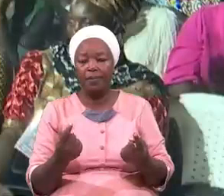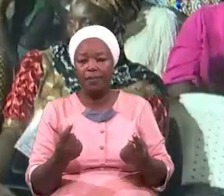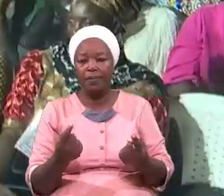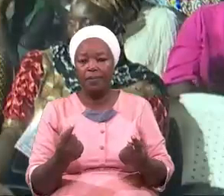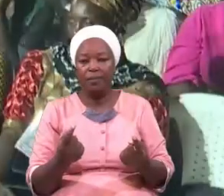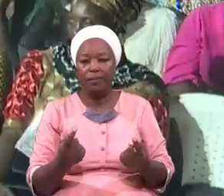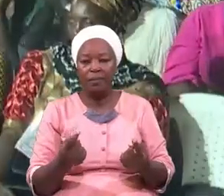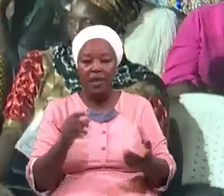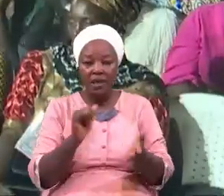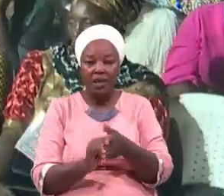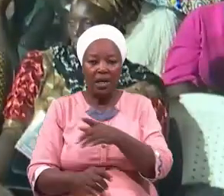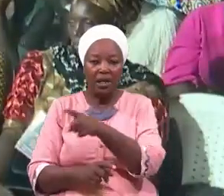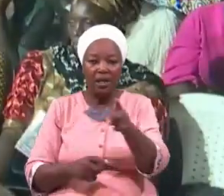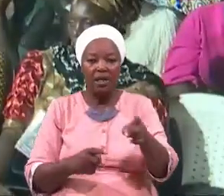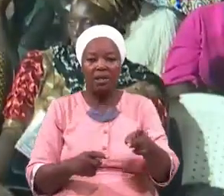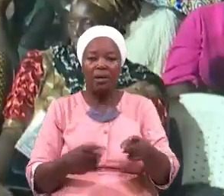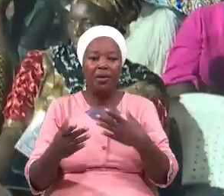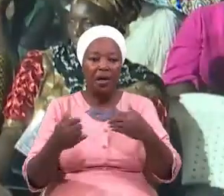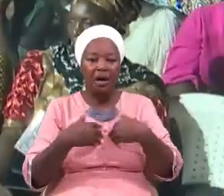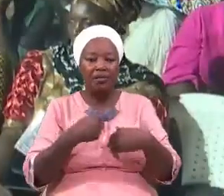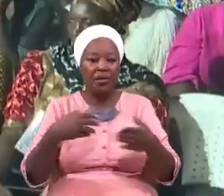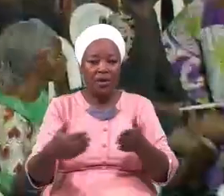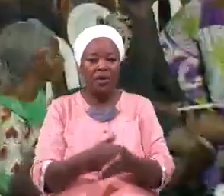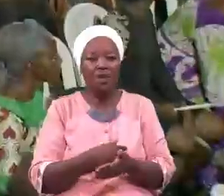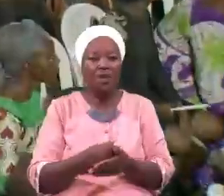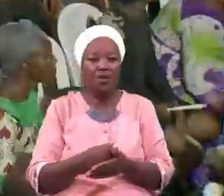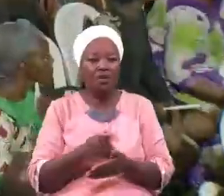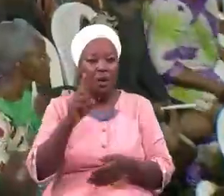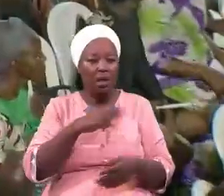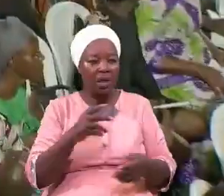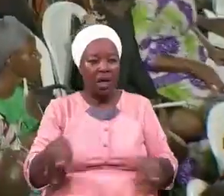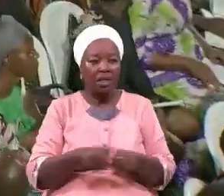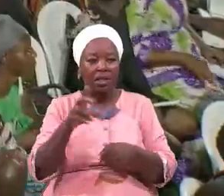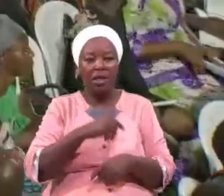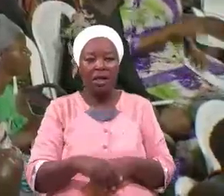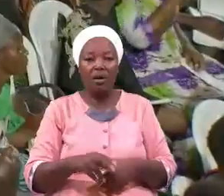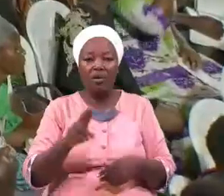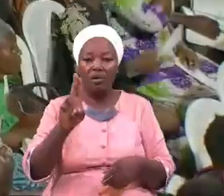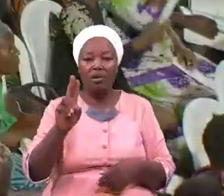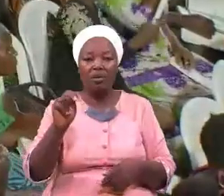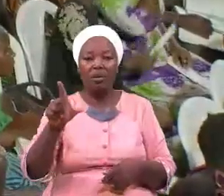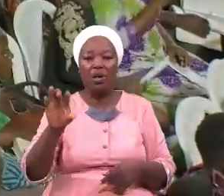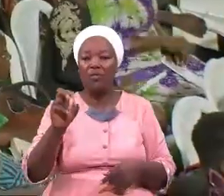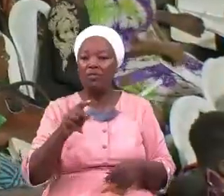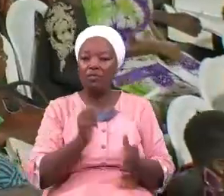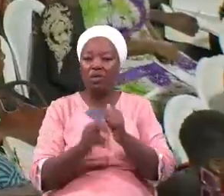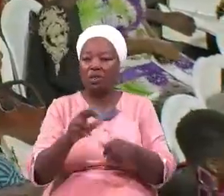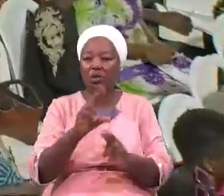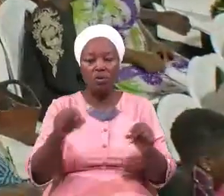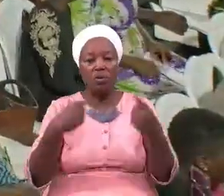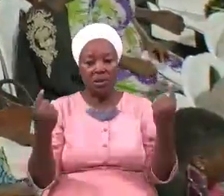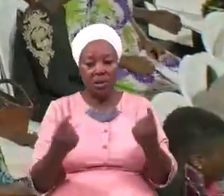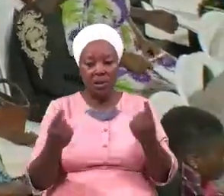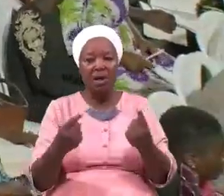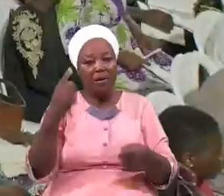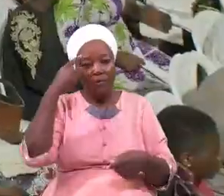That she may be a new lamb, as ye are unleavened. For even Christ,